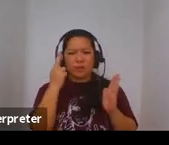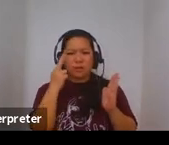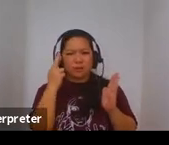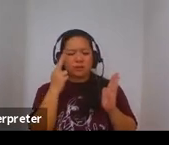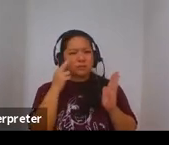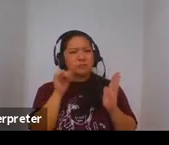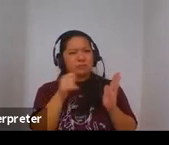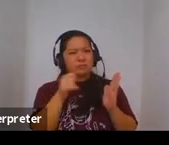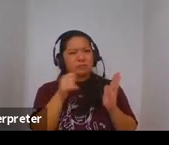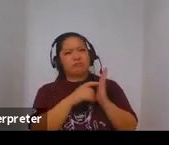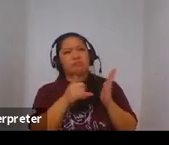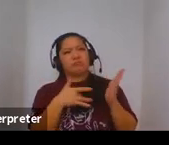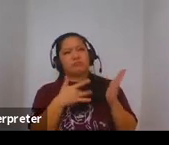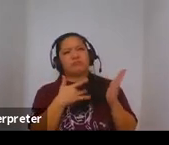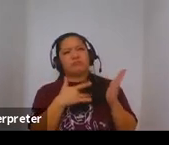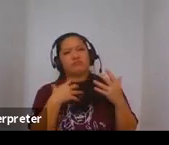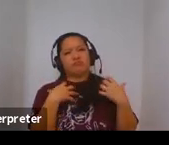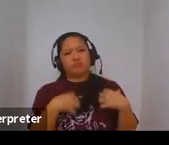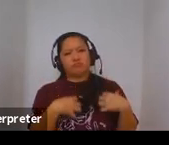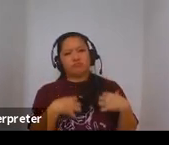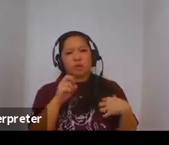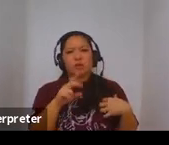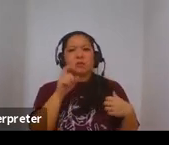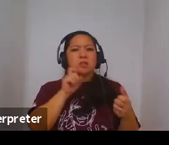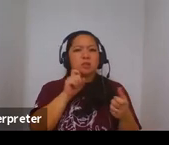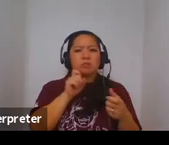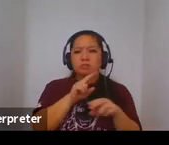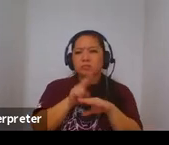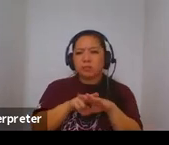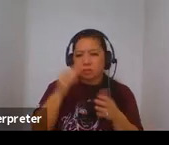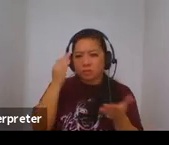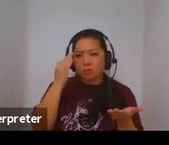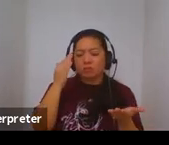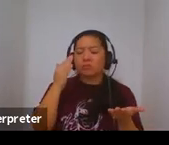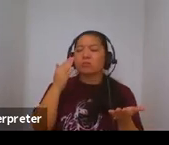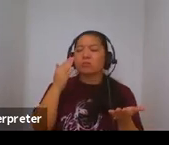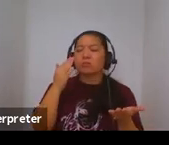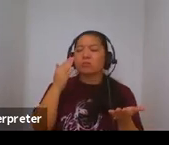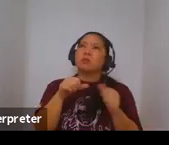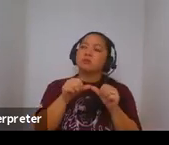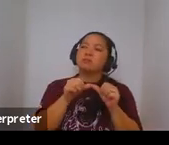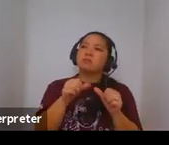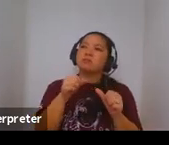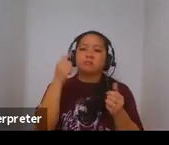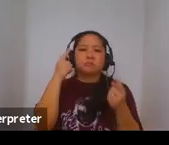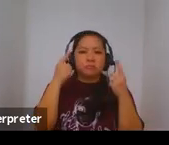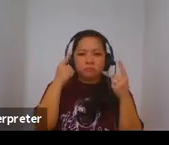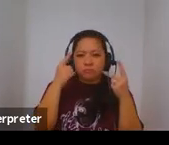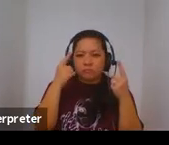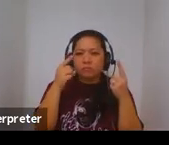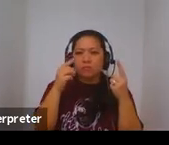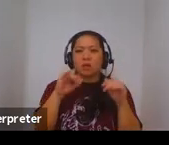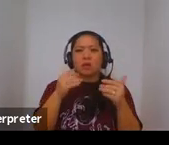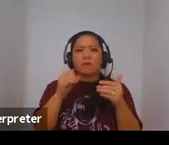recognize that felt degrading or sexual in nature. And then as we continue through the continuum of